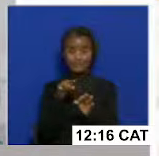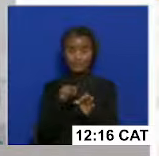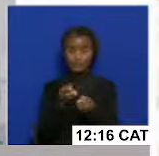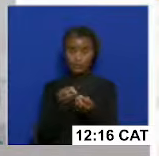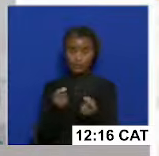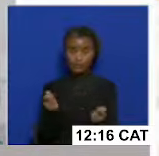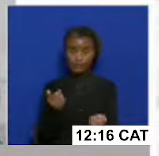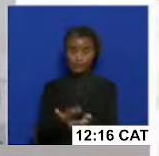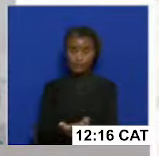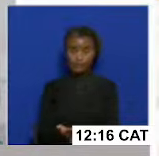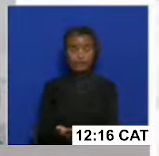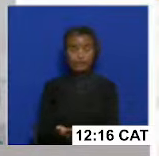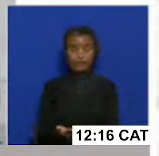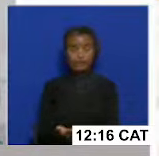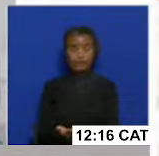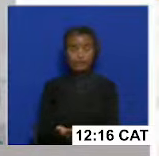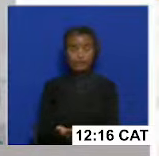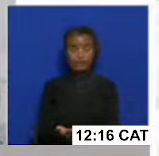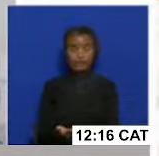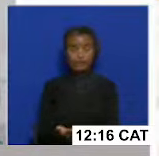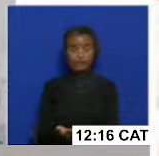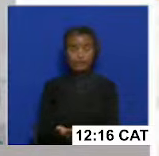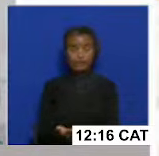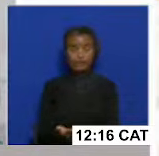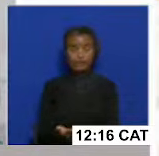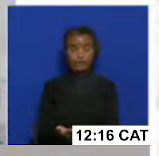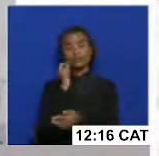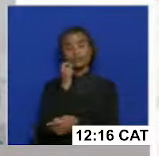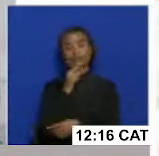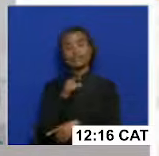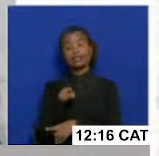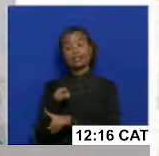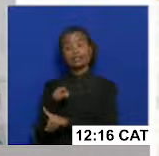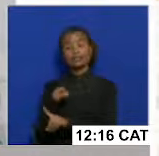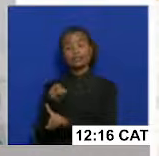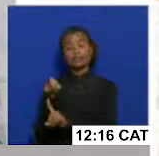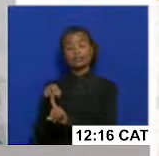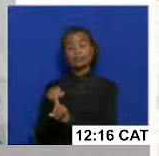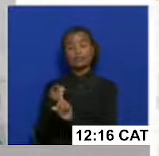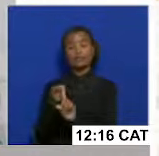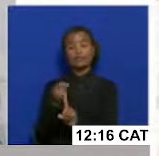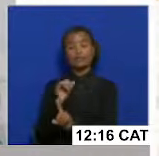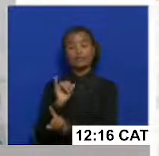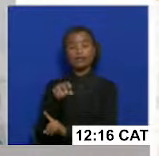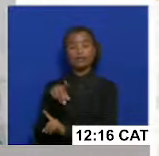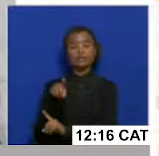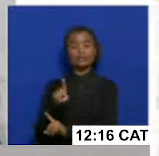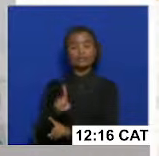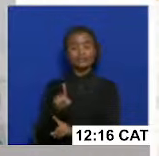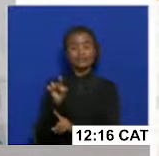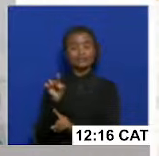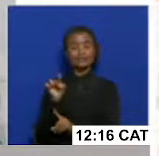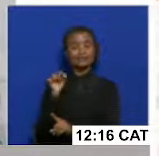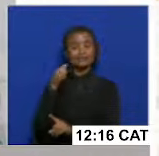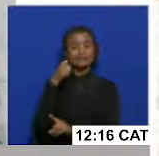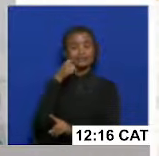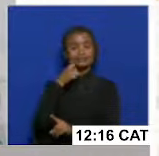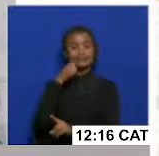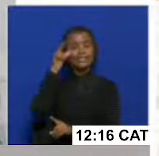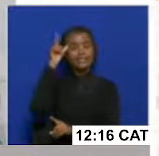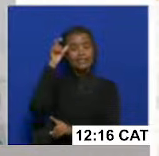She then says, this guy from IPID is evil. So that reference to the guy from IPID, she's